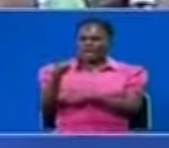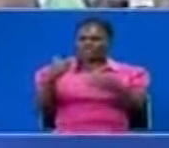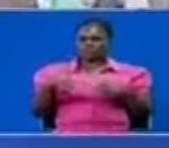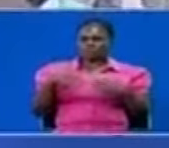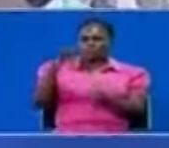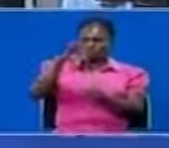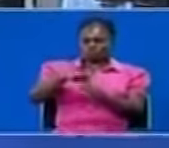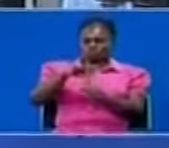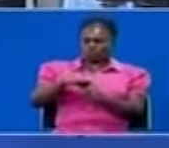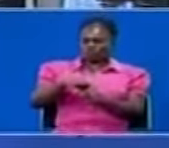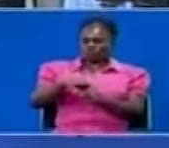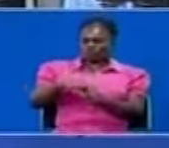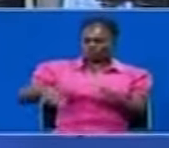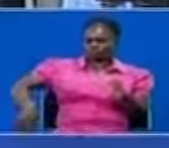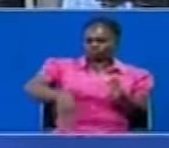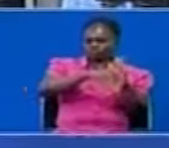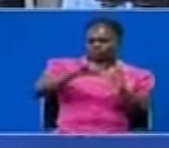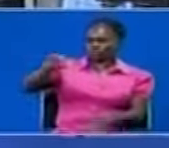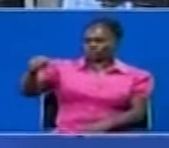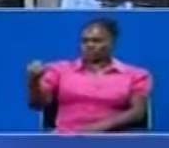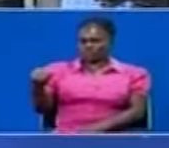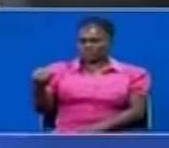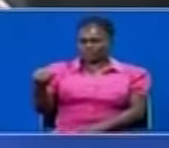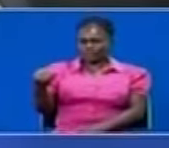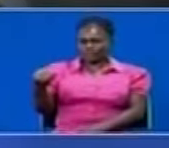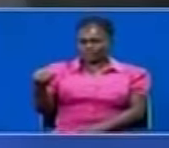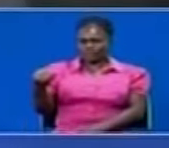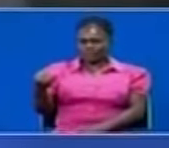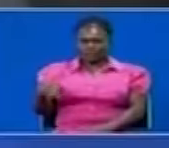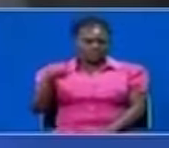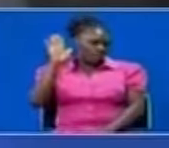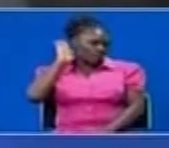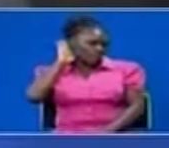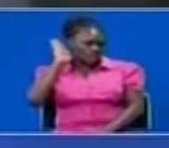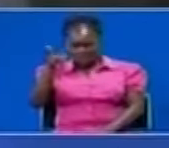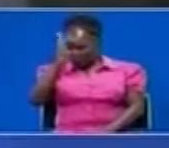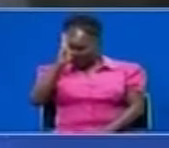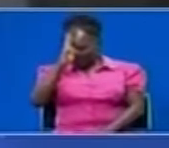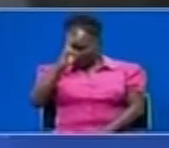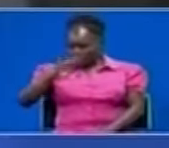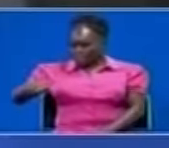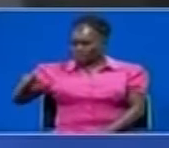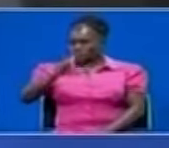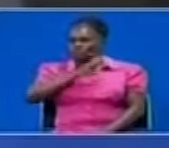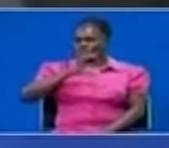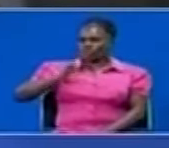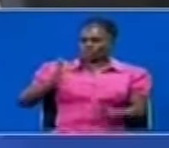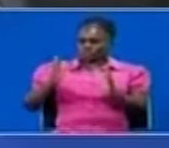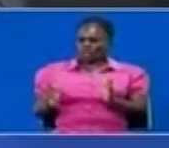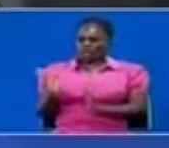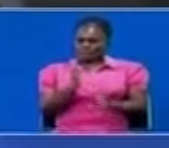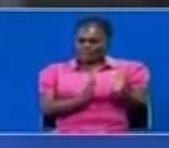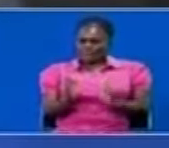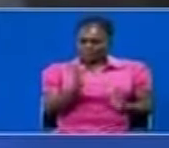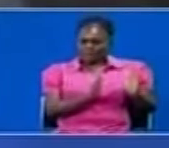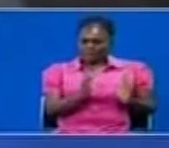vote out the ruling Jubilee regime dominated the rally. Unasikia police na county commissioner wanapanga watu wengine huko